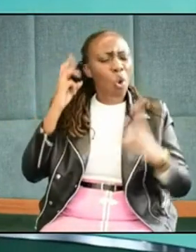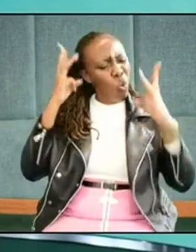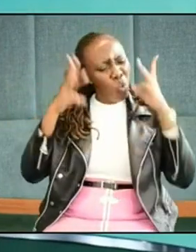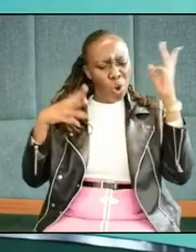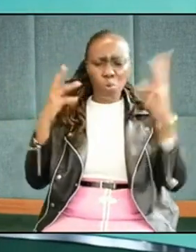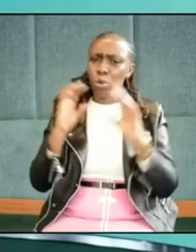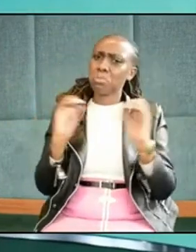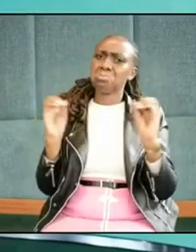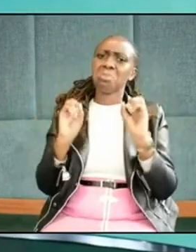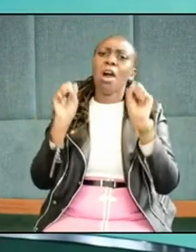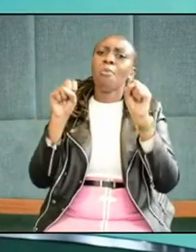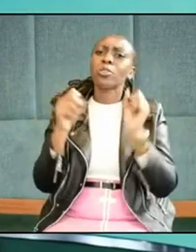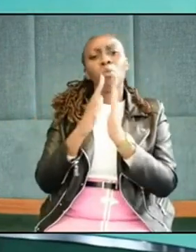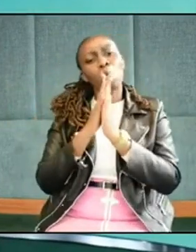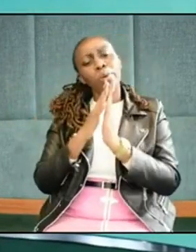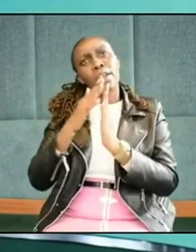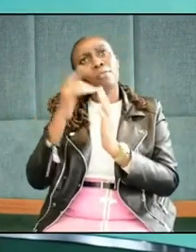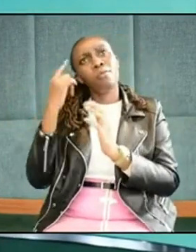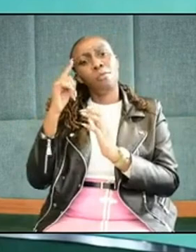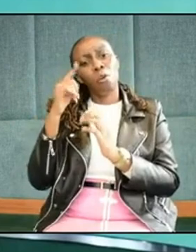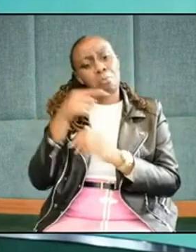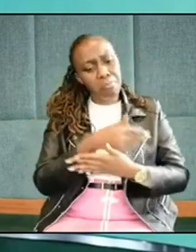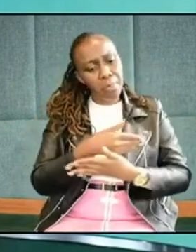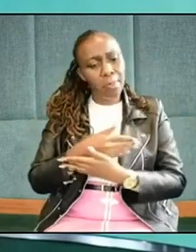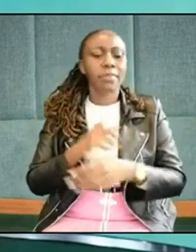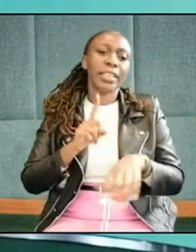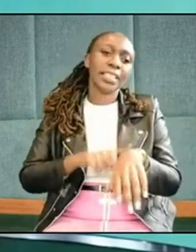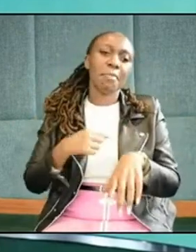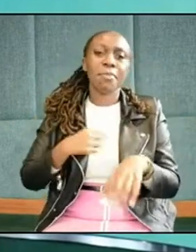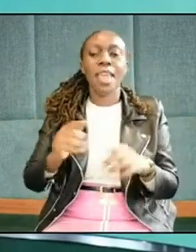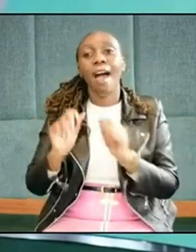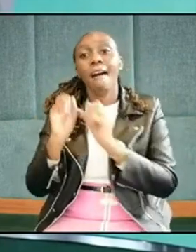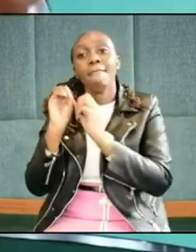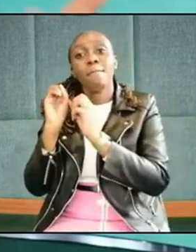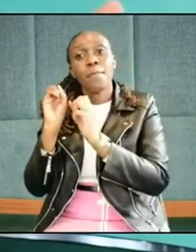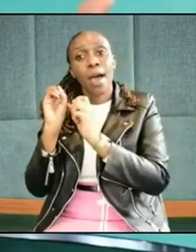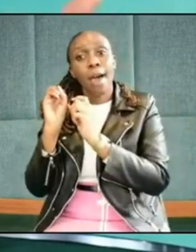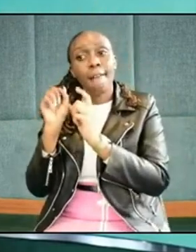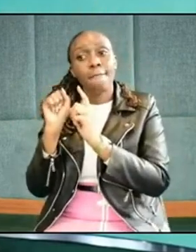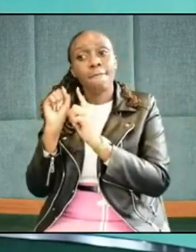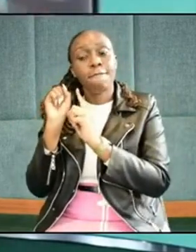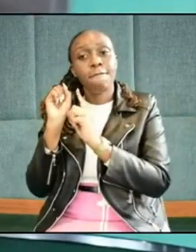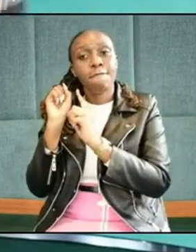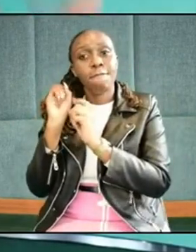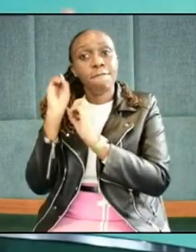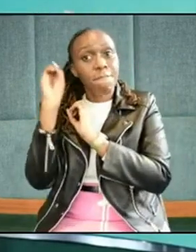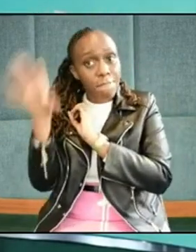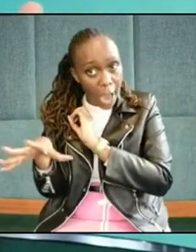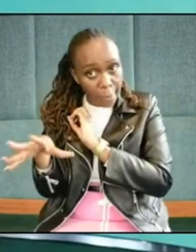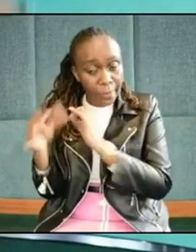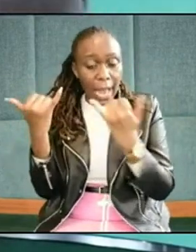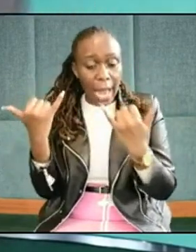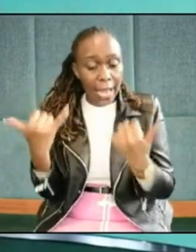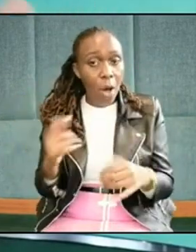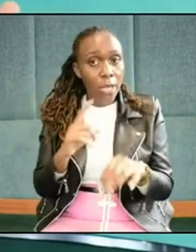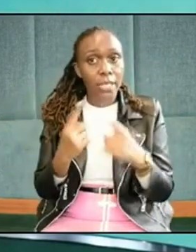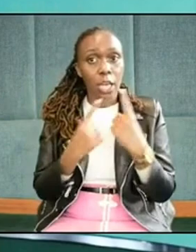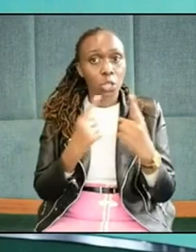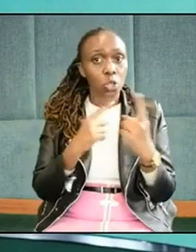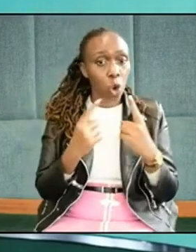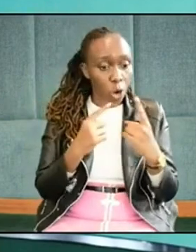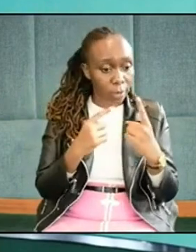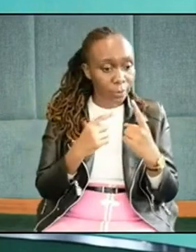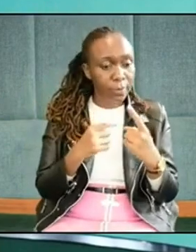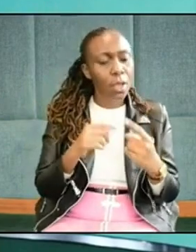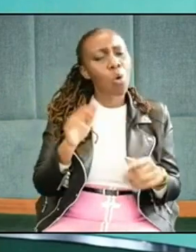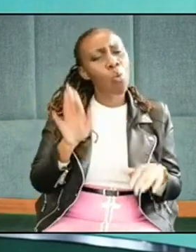can pray for the child even far away from where you are. And the Lord will bless. And as I'm talking to you, she's a happy mother and a happy